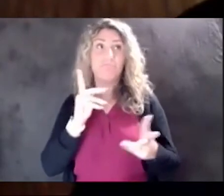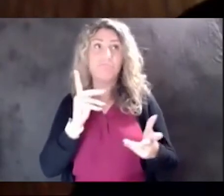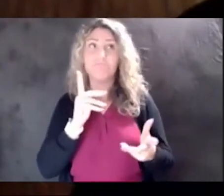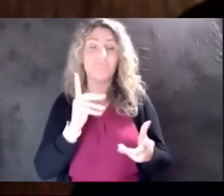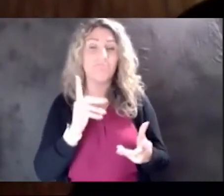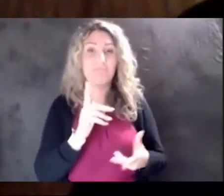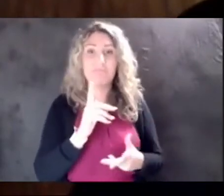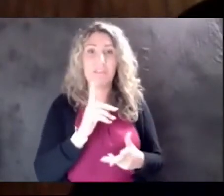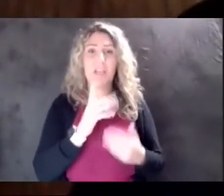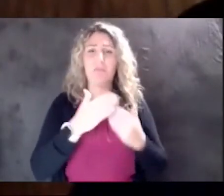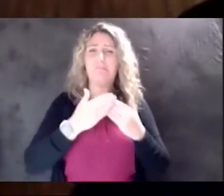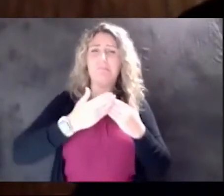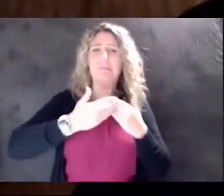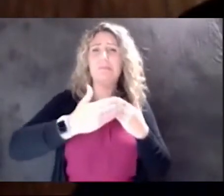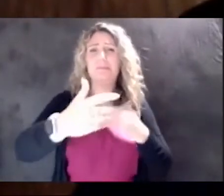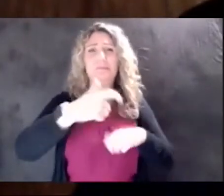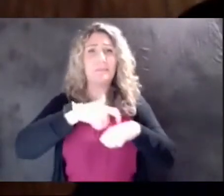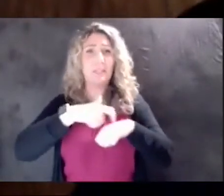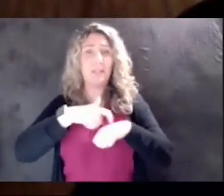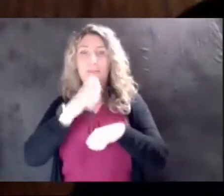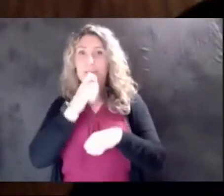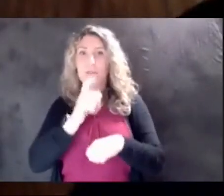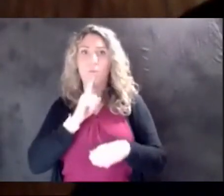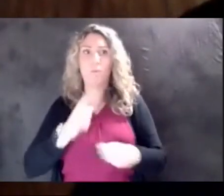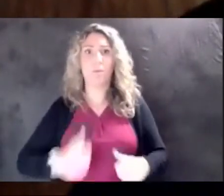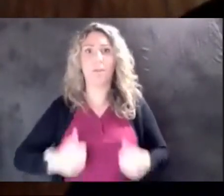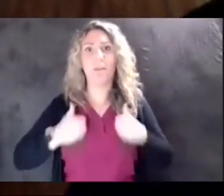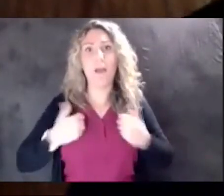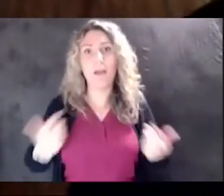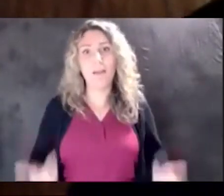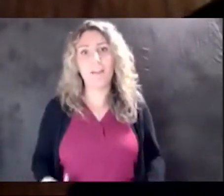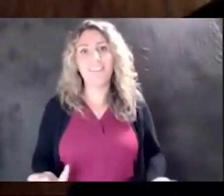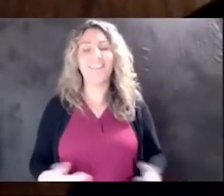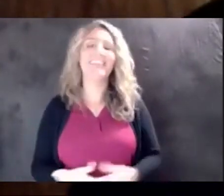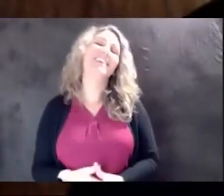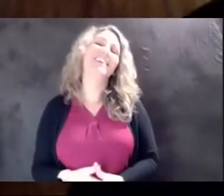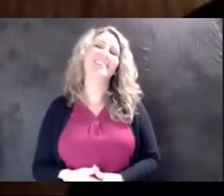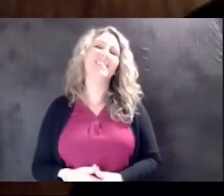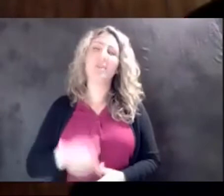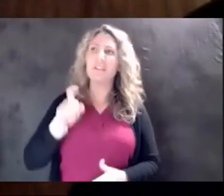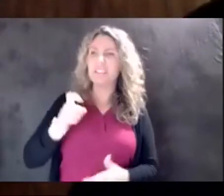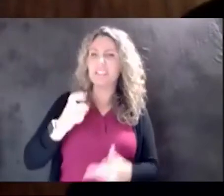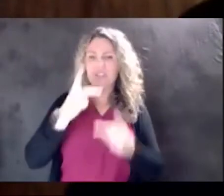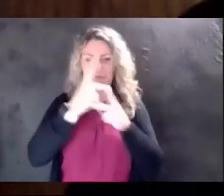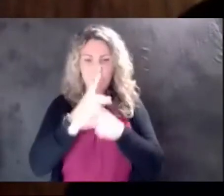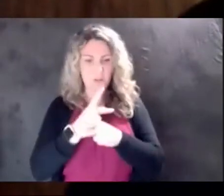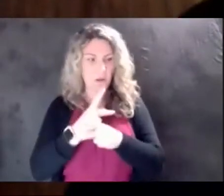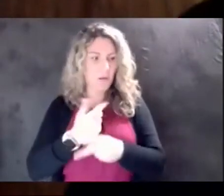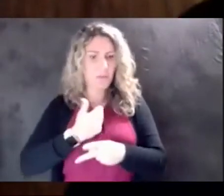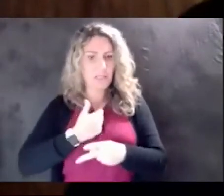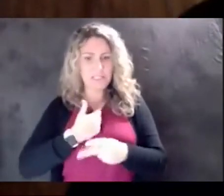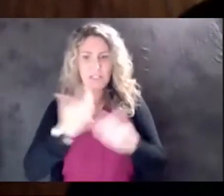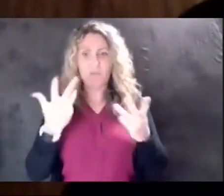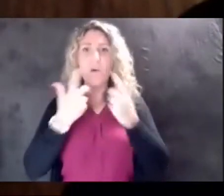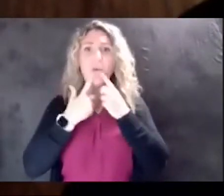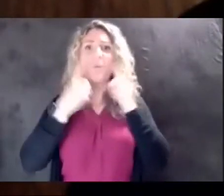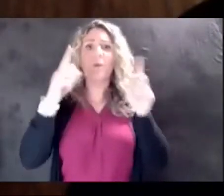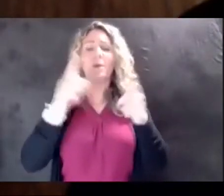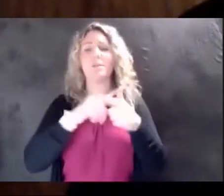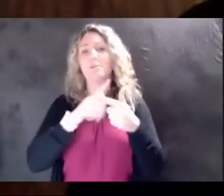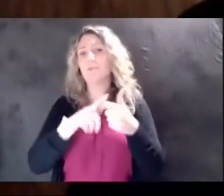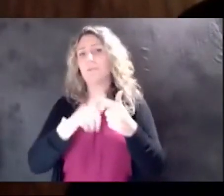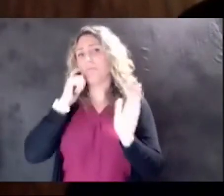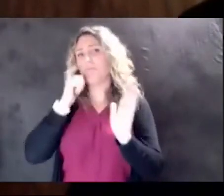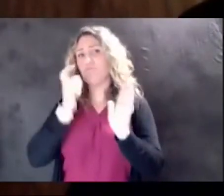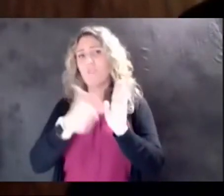long span of time, that's not realistic. So I have to, find out about myself, what works, and then recognize